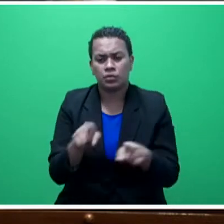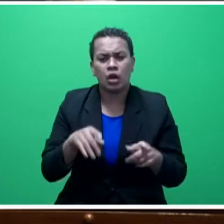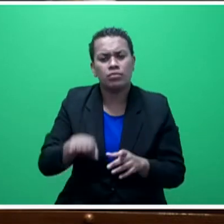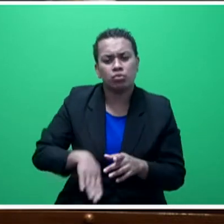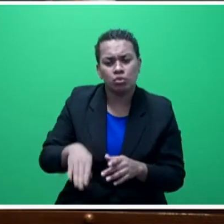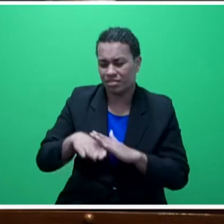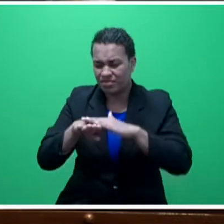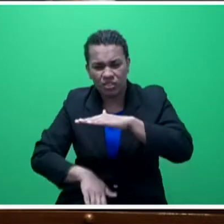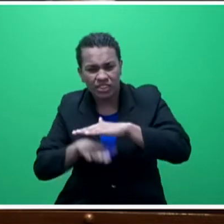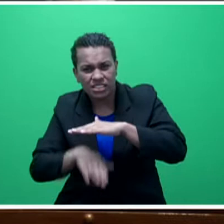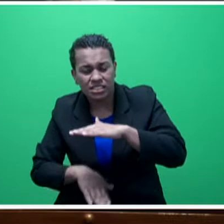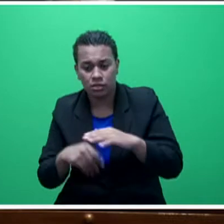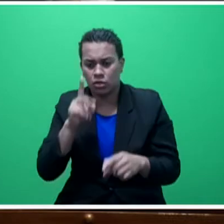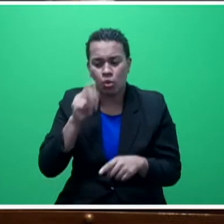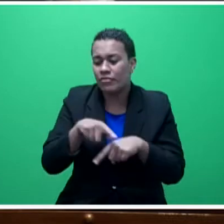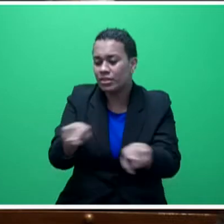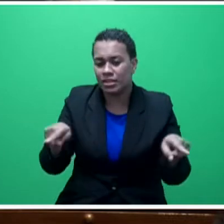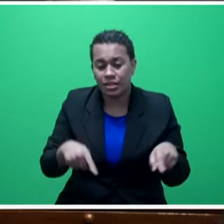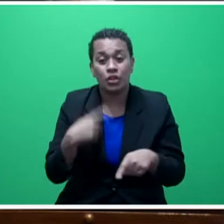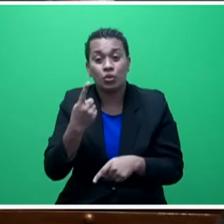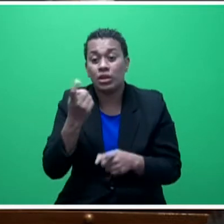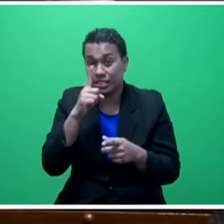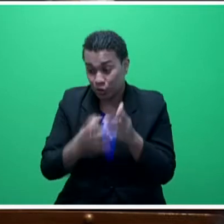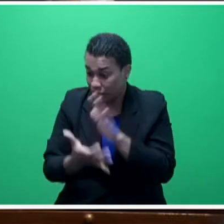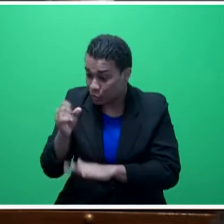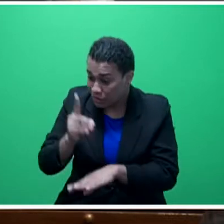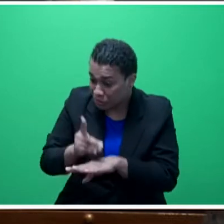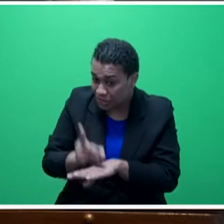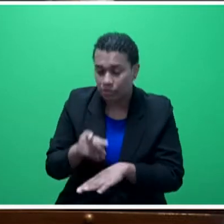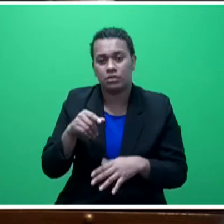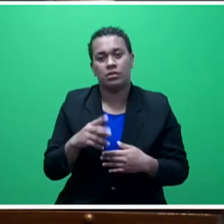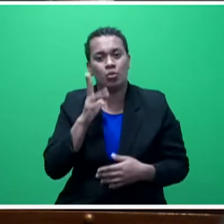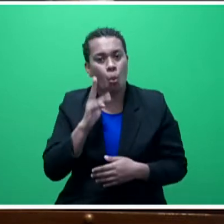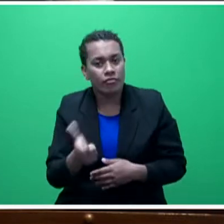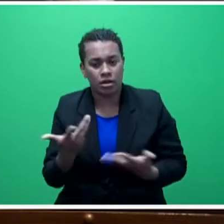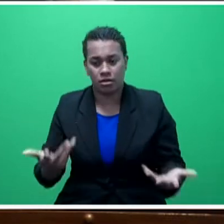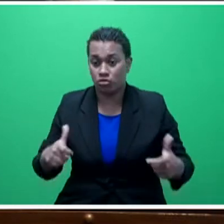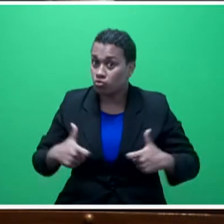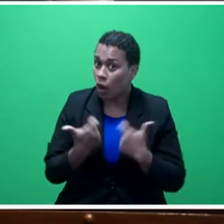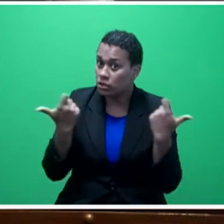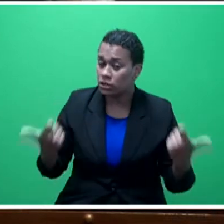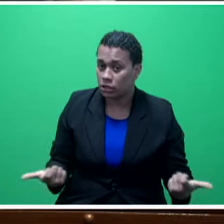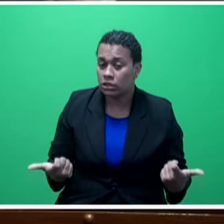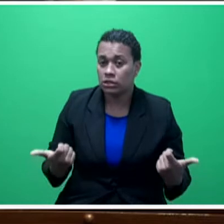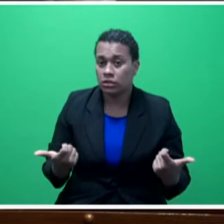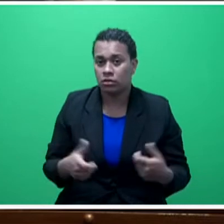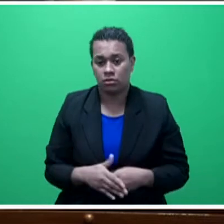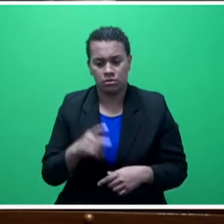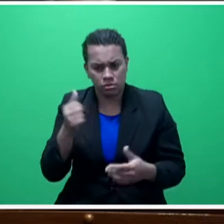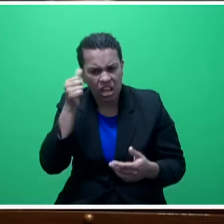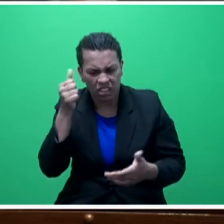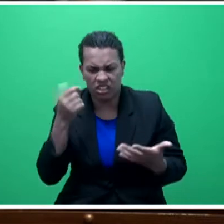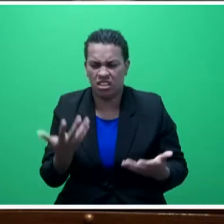look after their loved ones with disabilities, but are challenged with the additional cost in catering for their special needs.